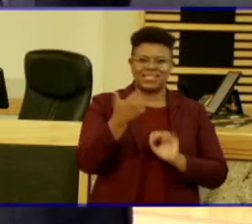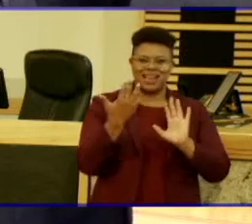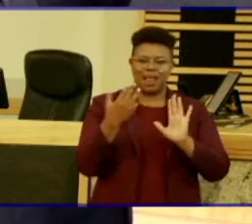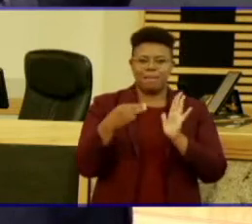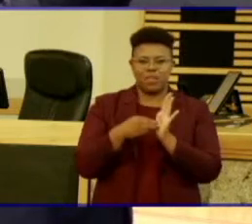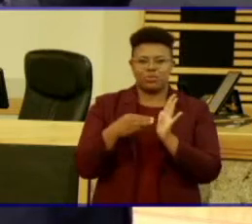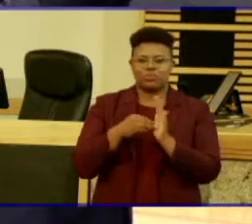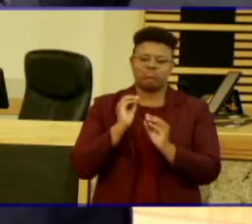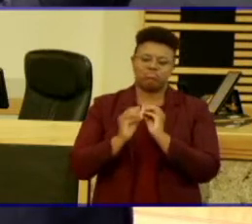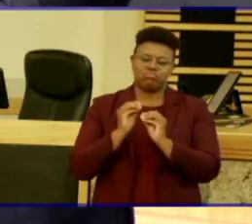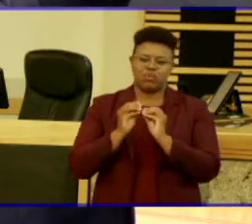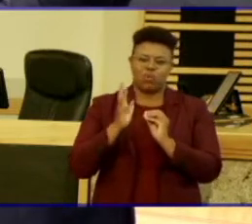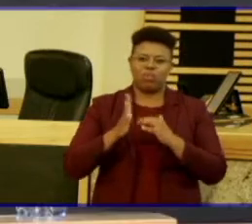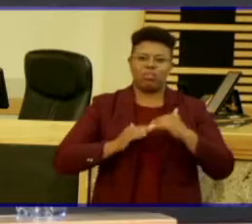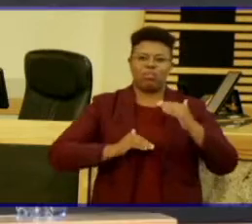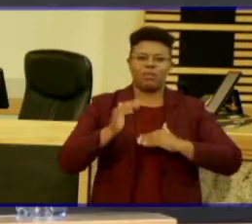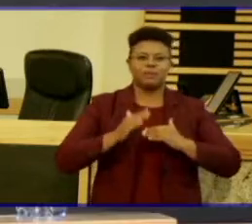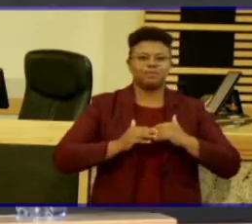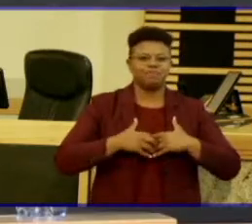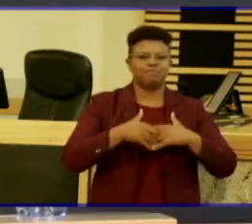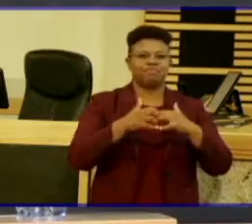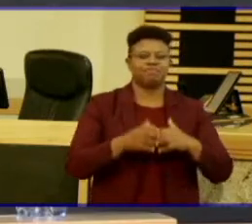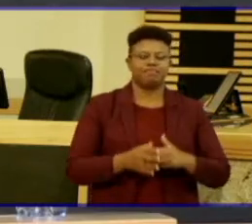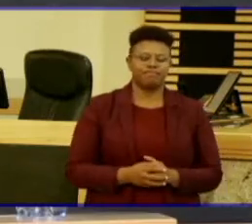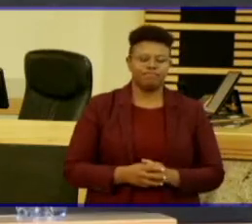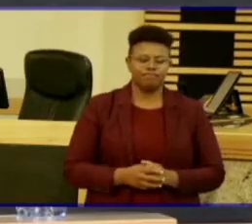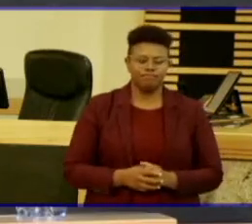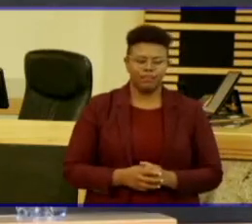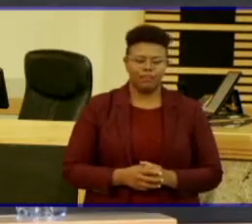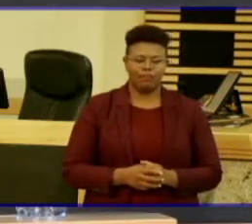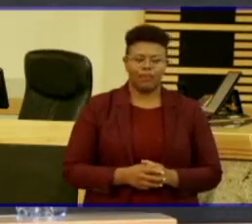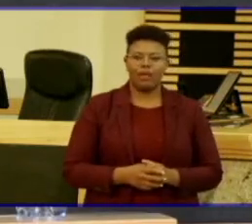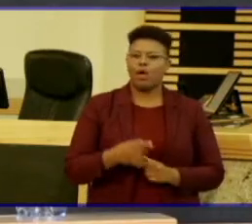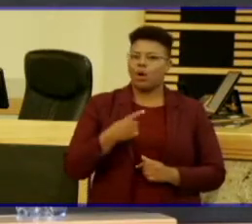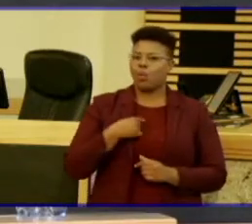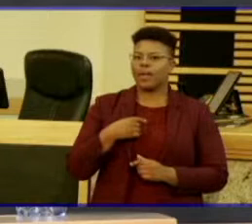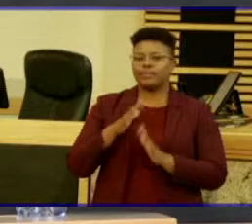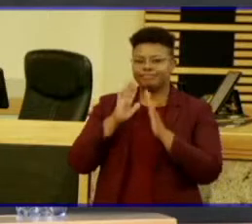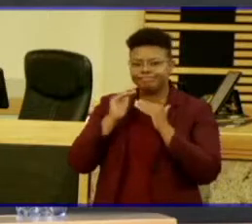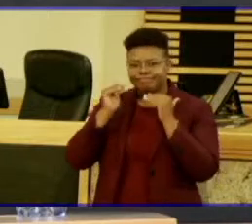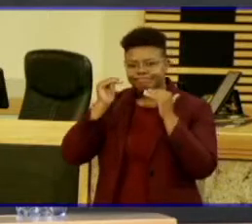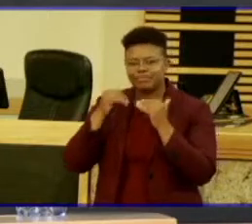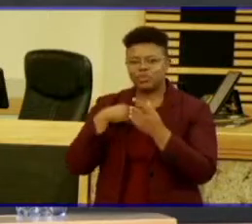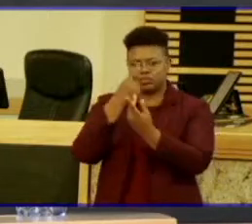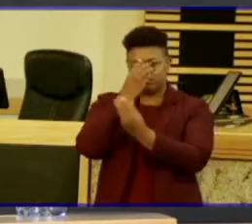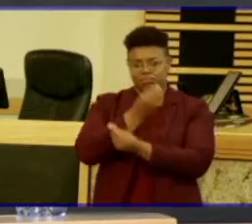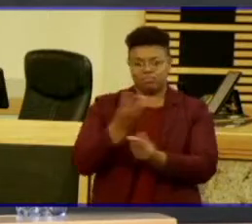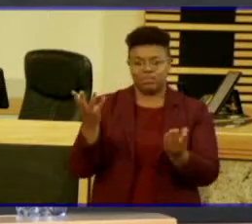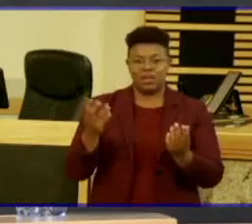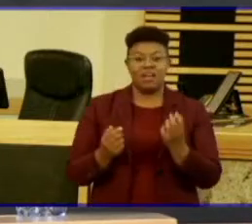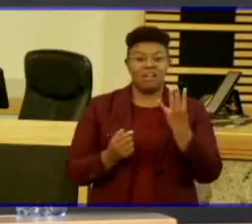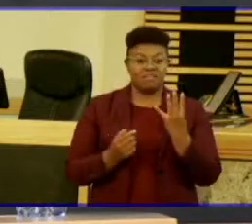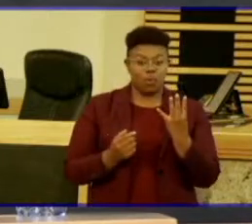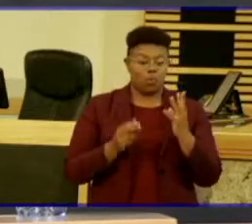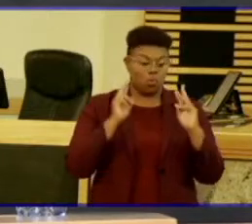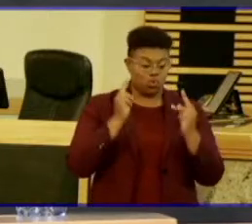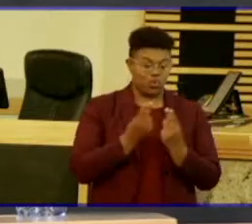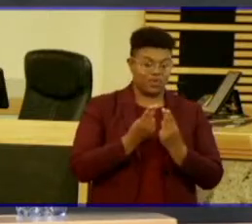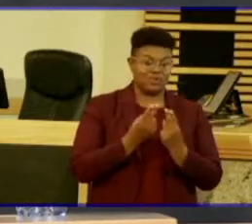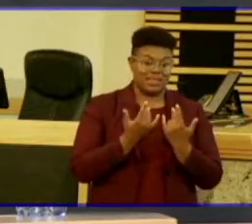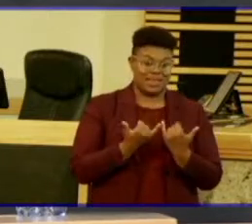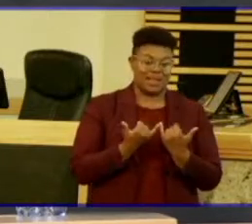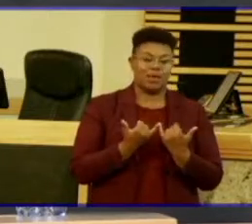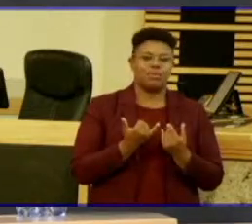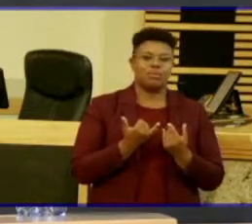569 million. Madam Speaker, we indeed pleased to note that the four universities in the Eastern Cape are